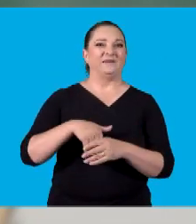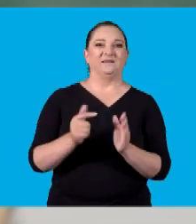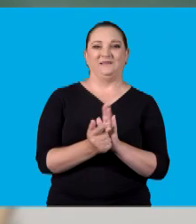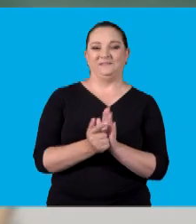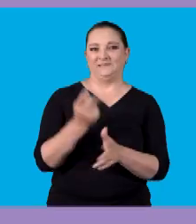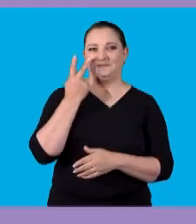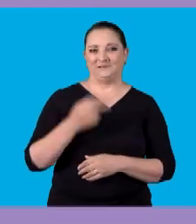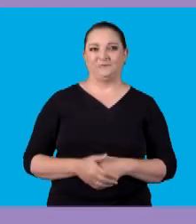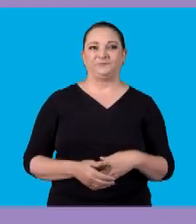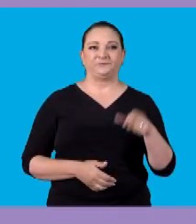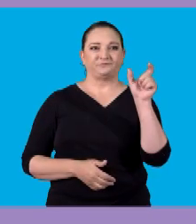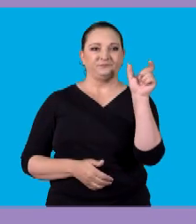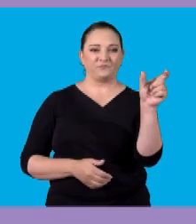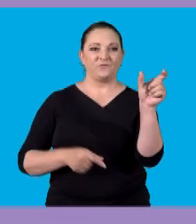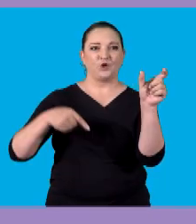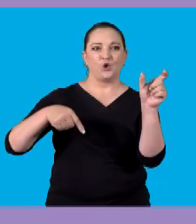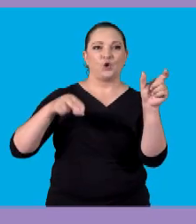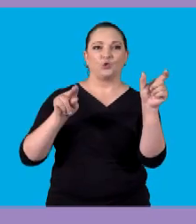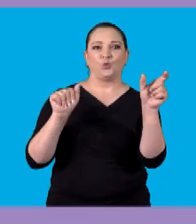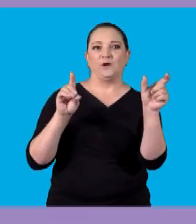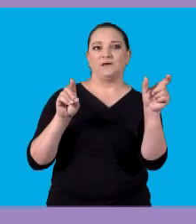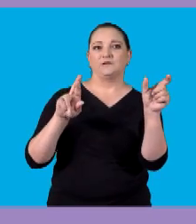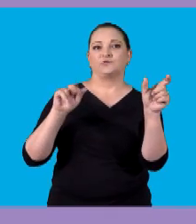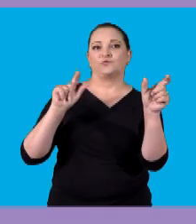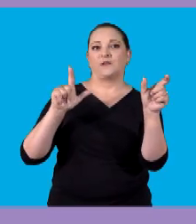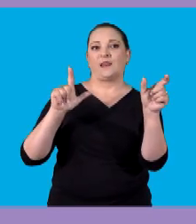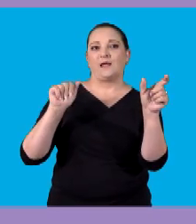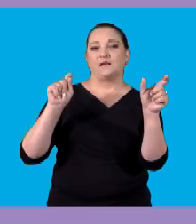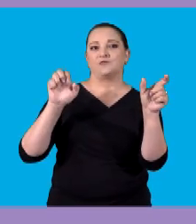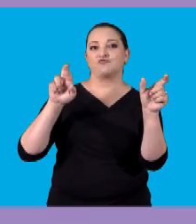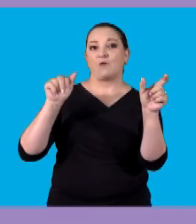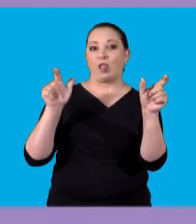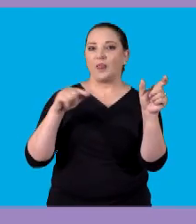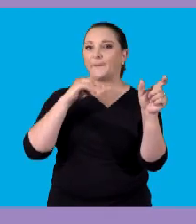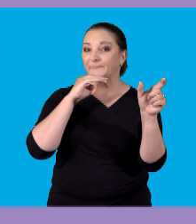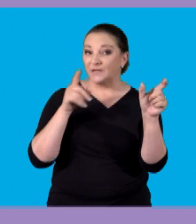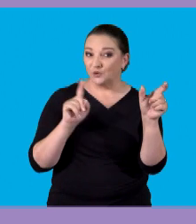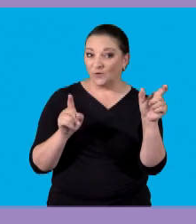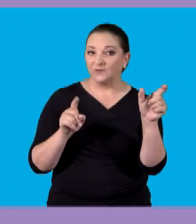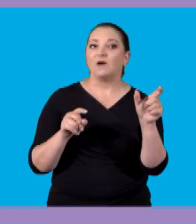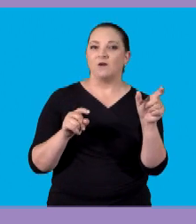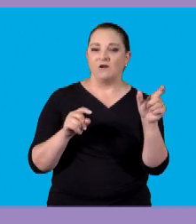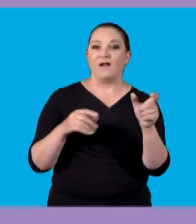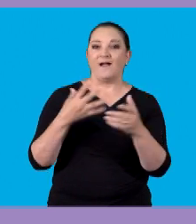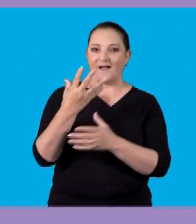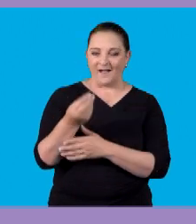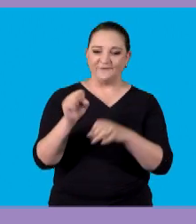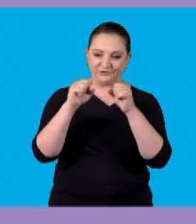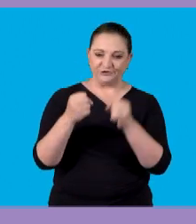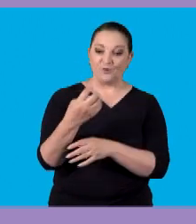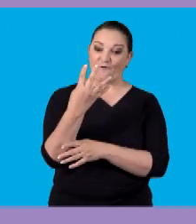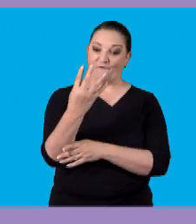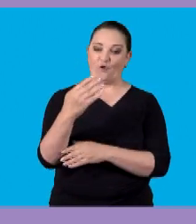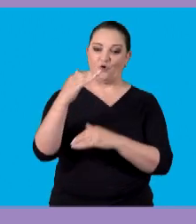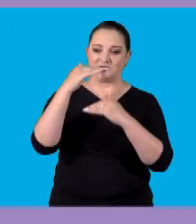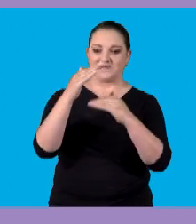using during this lesson. So we are going to be looking at a quadrilateral, and that is a polygon